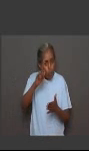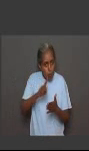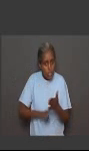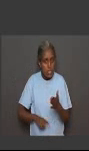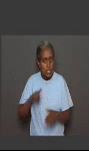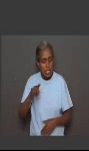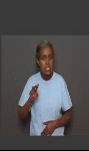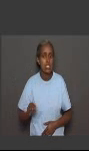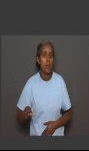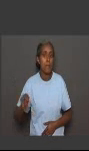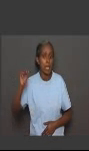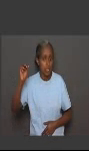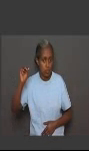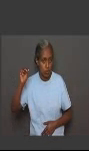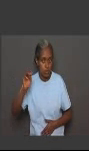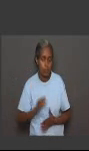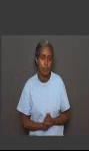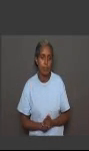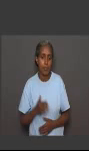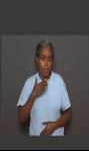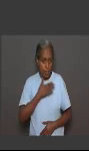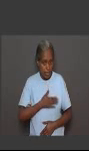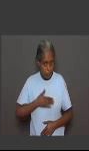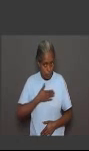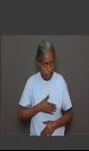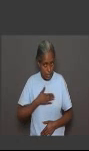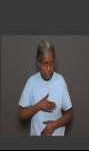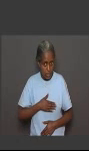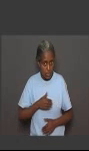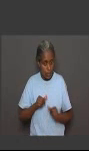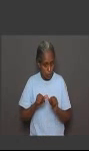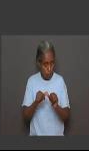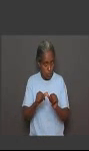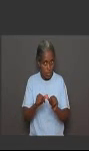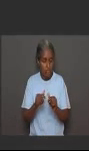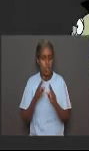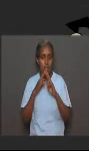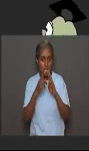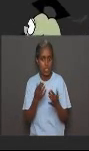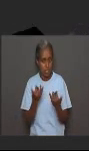its magnitude? Please go ahead and answer this now.